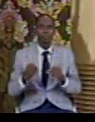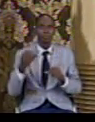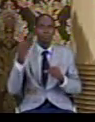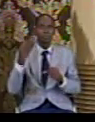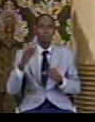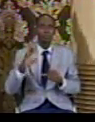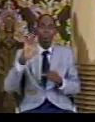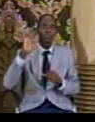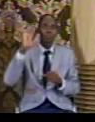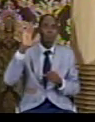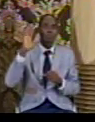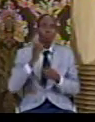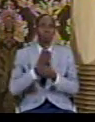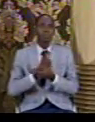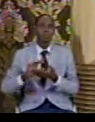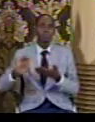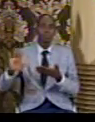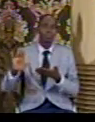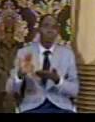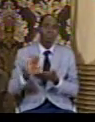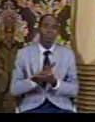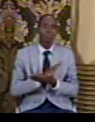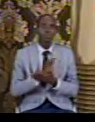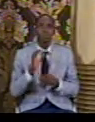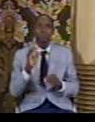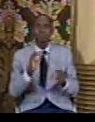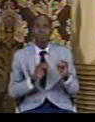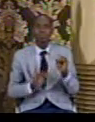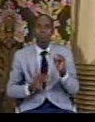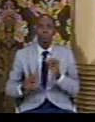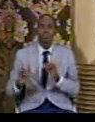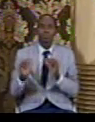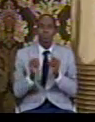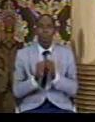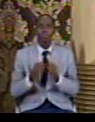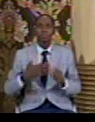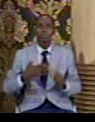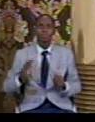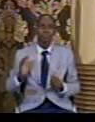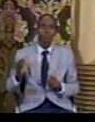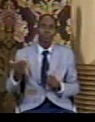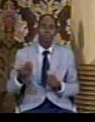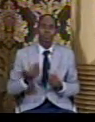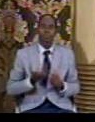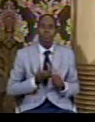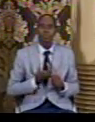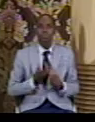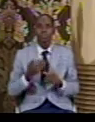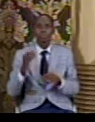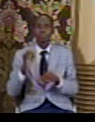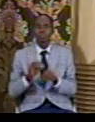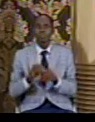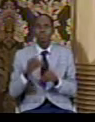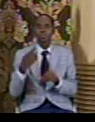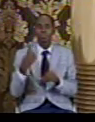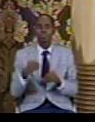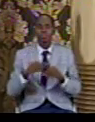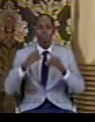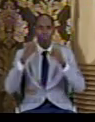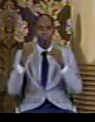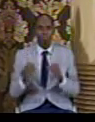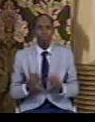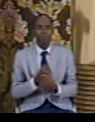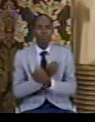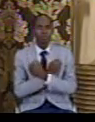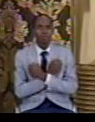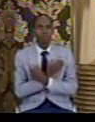grace divine. Oh, let my soul look up with a steadfast hope,